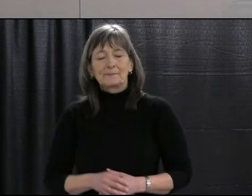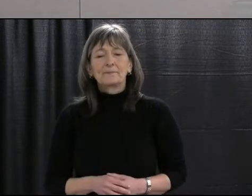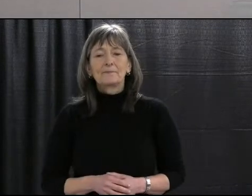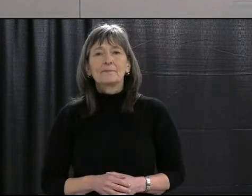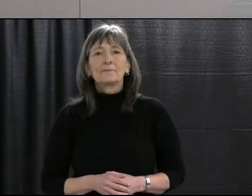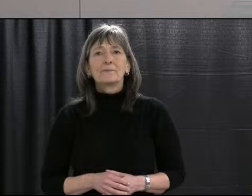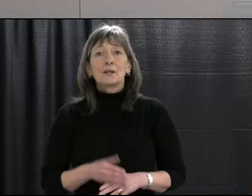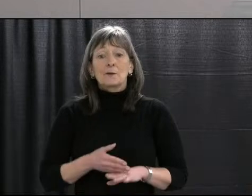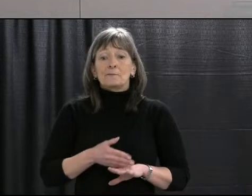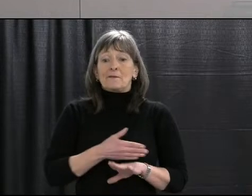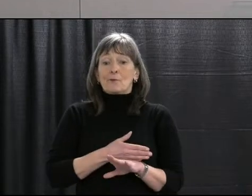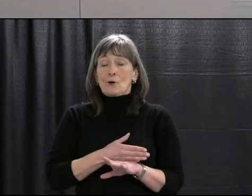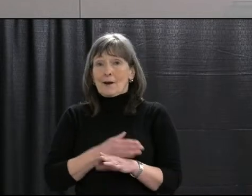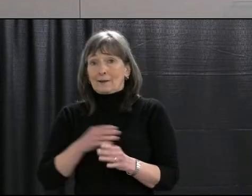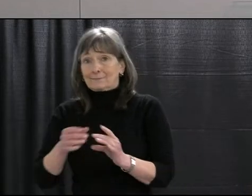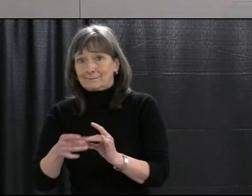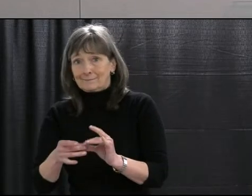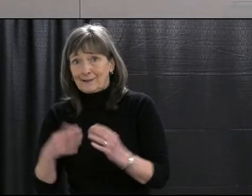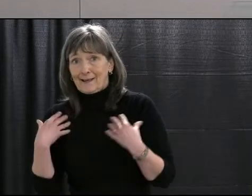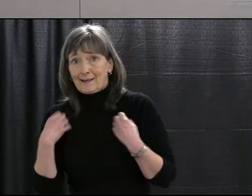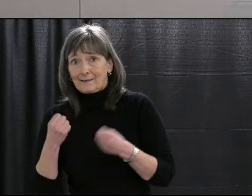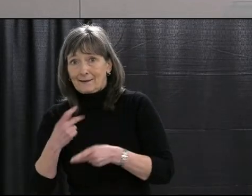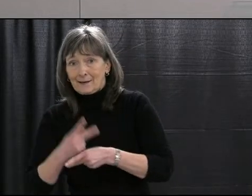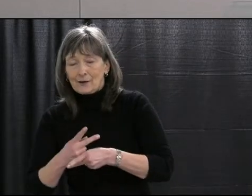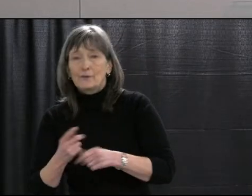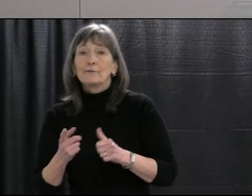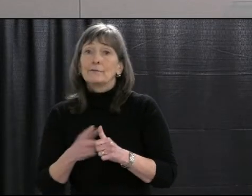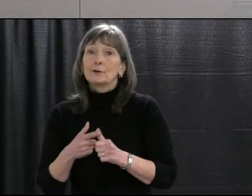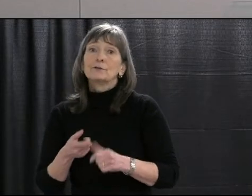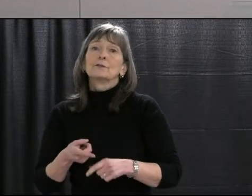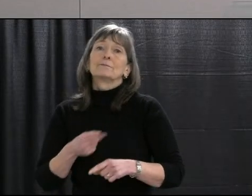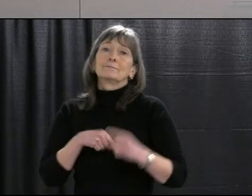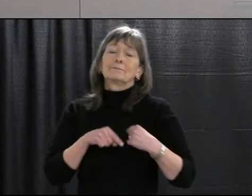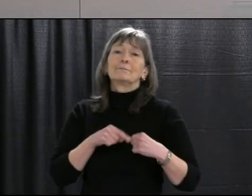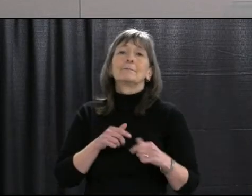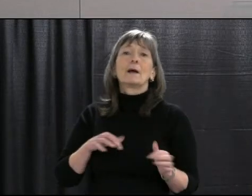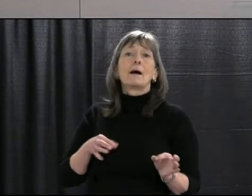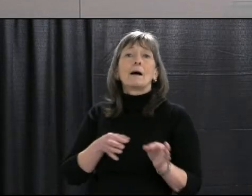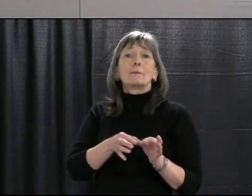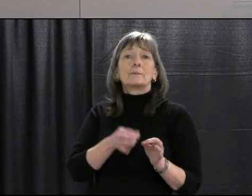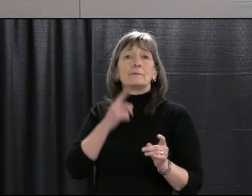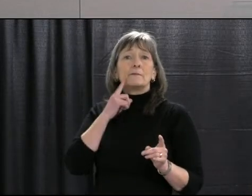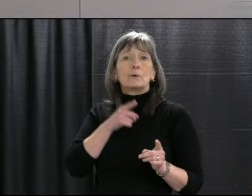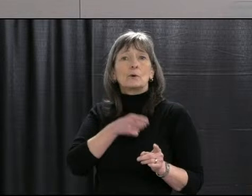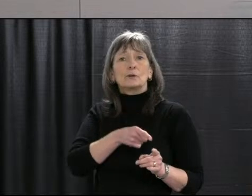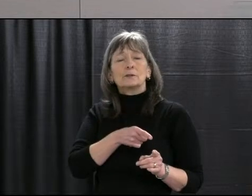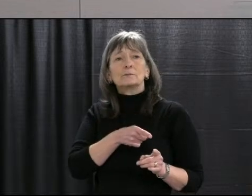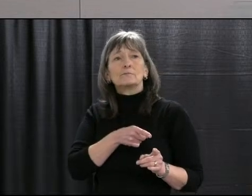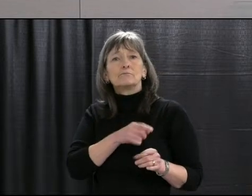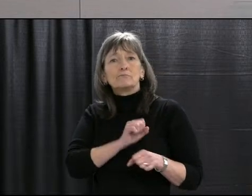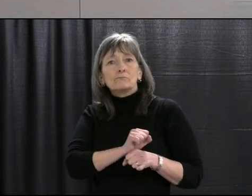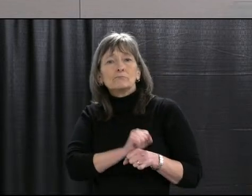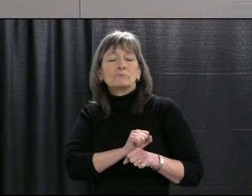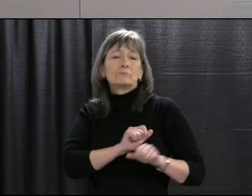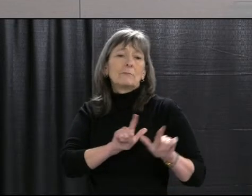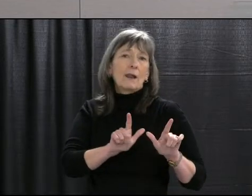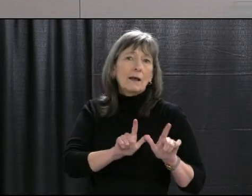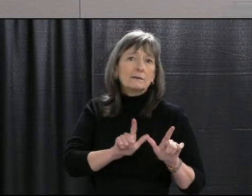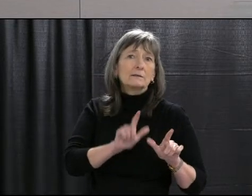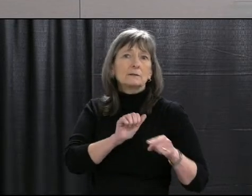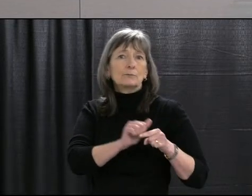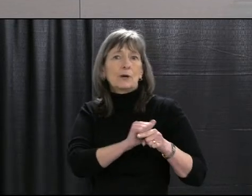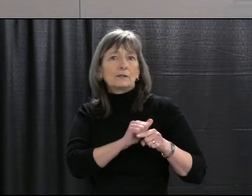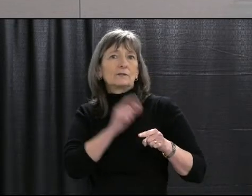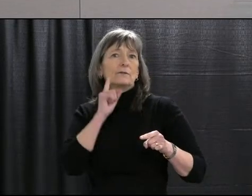into the topic today, I would like to provide an update about physicians licensed to practice